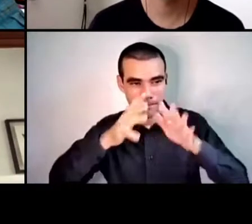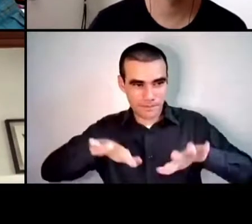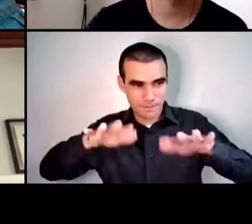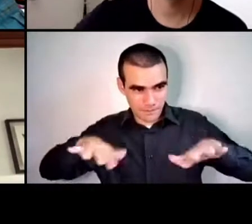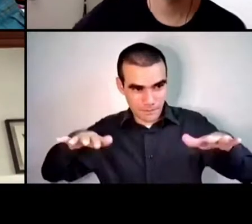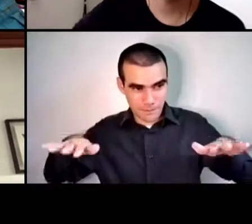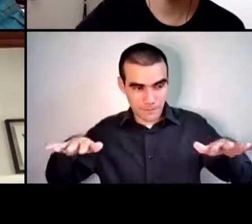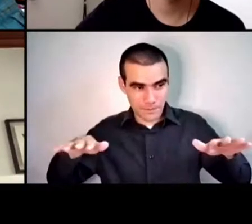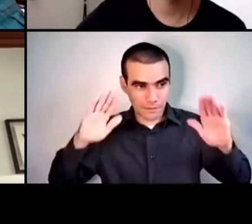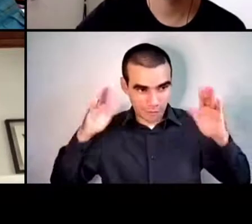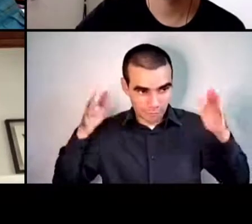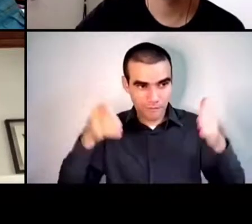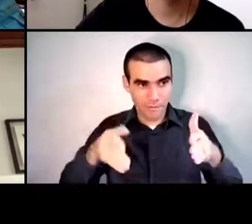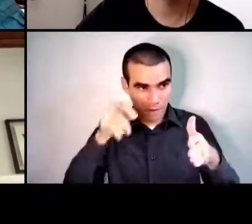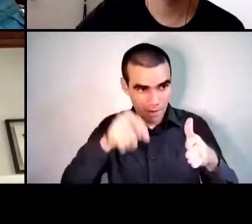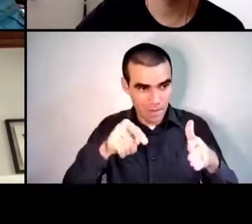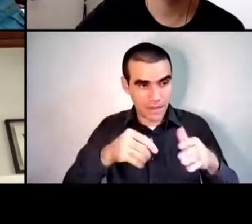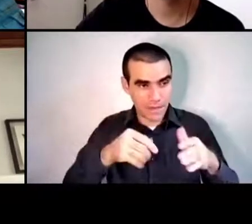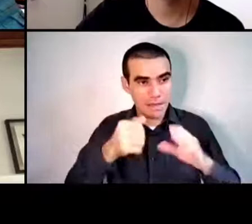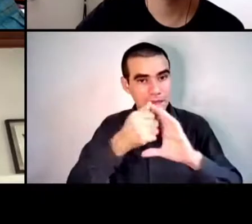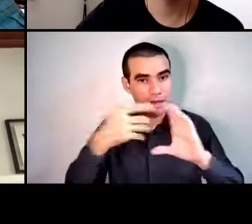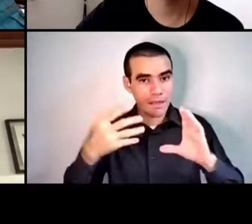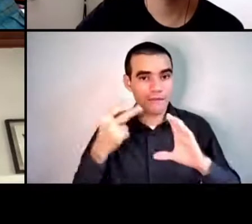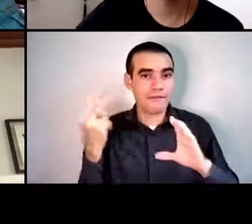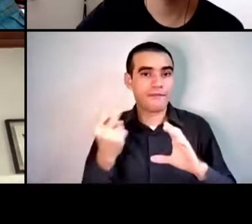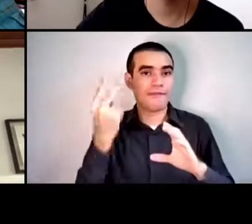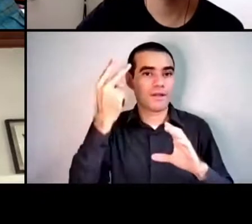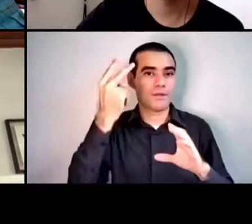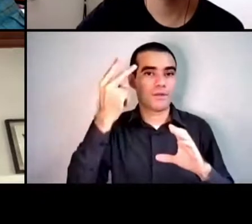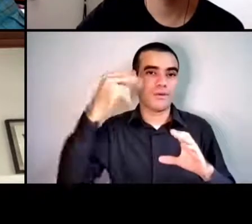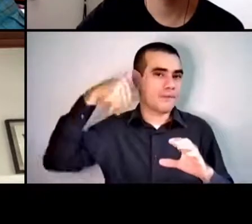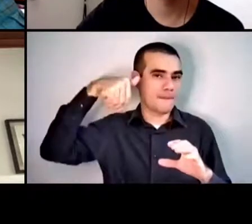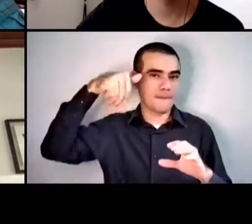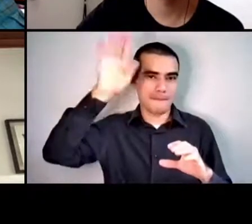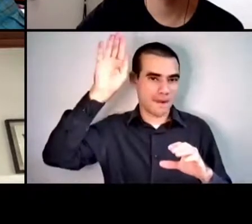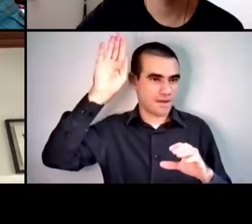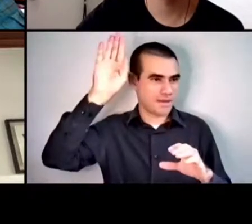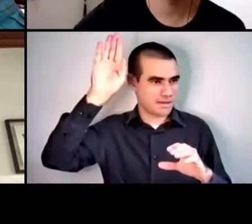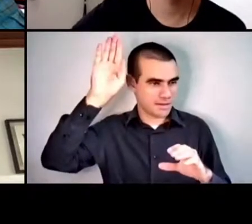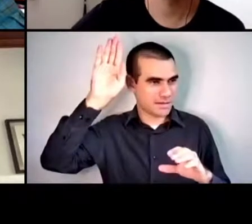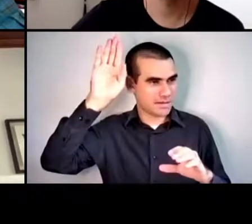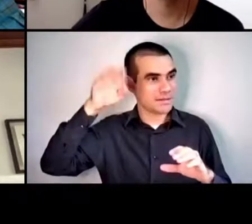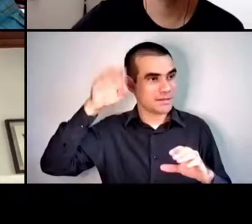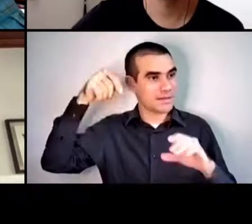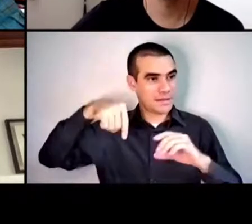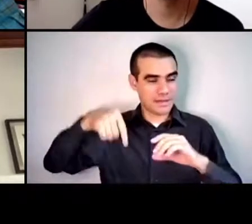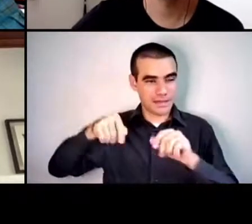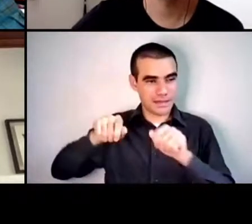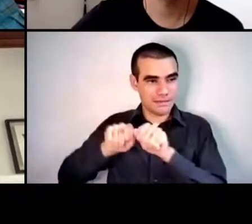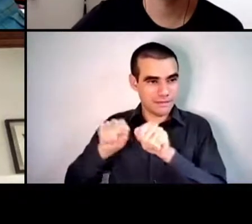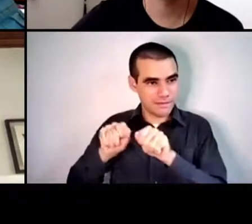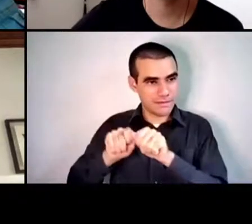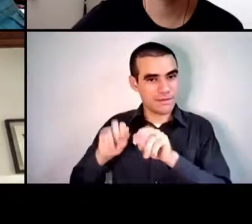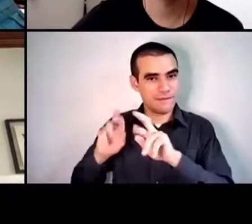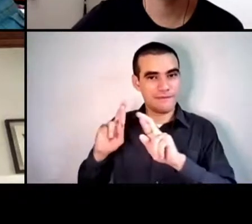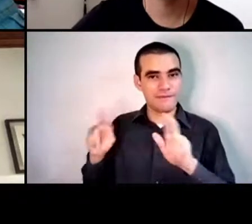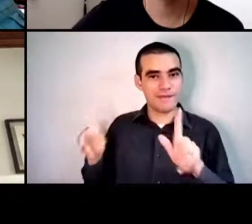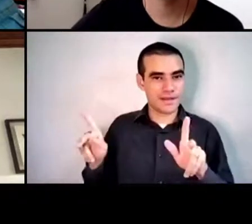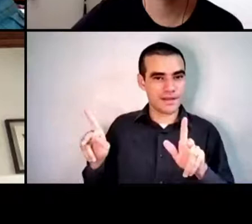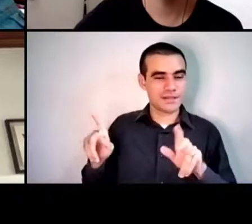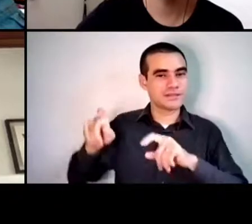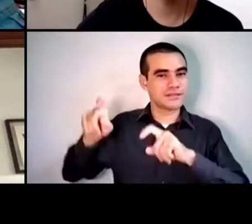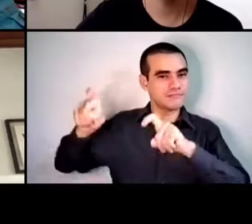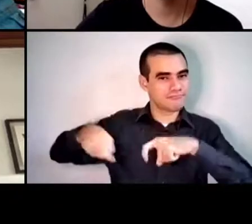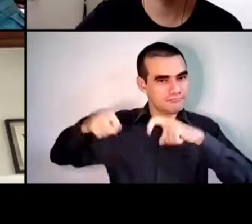in a lake and with specific conditions of nature should be much higher in value than this pirarucu that we